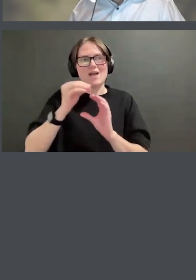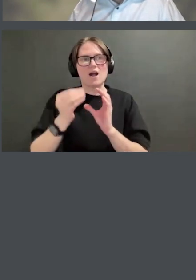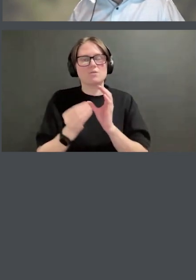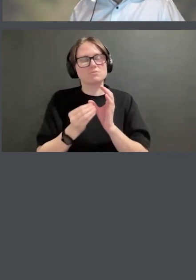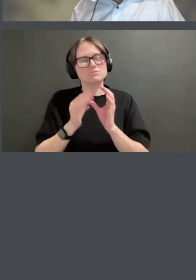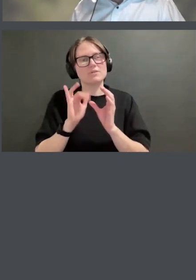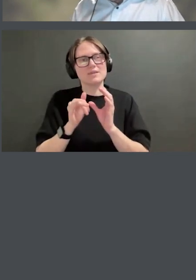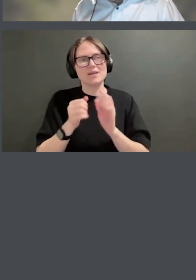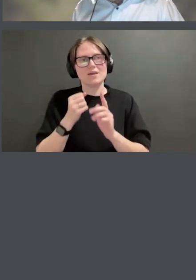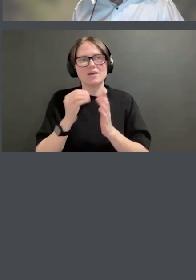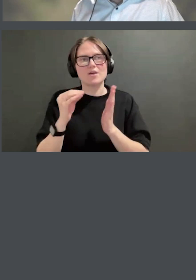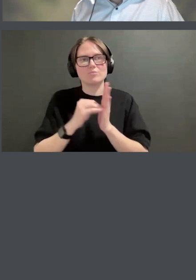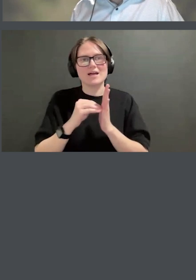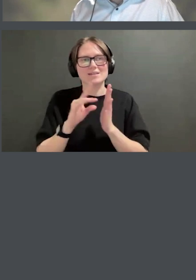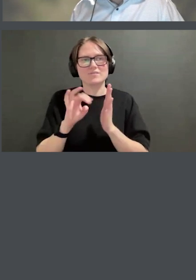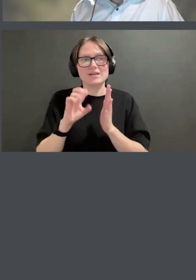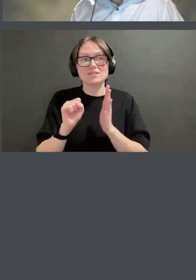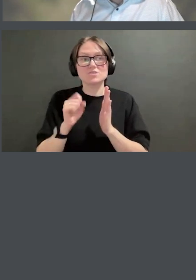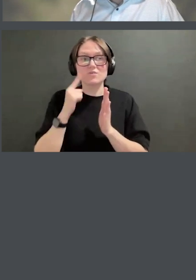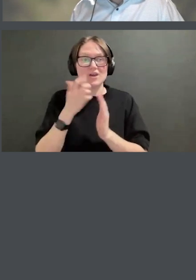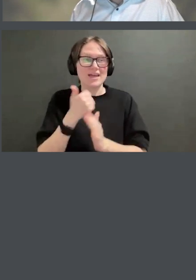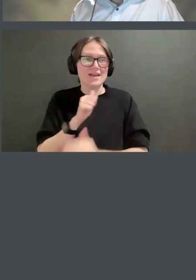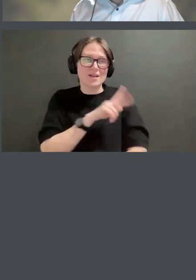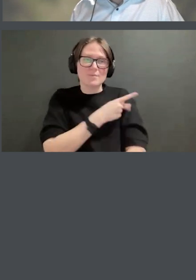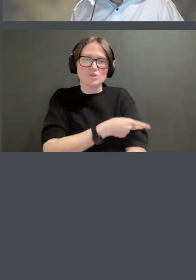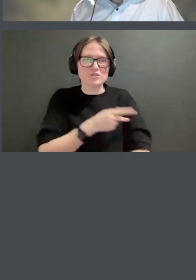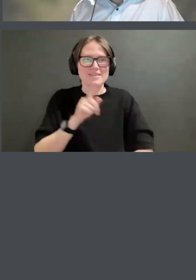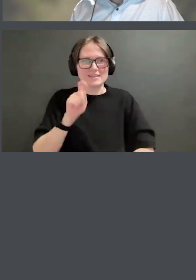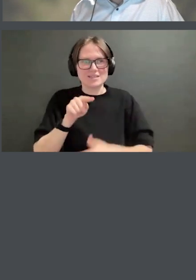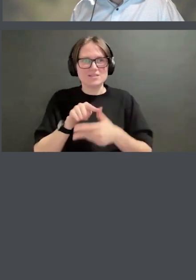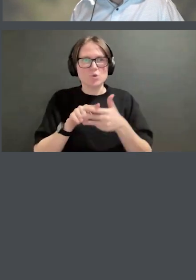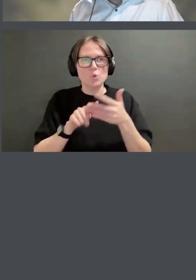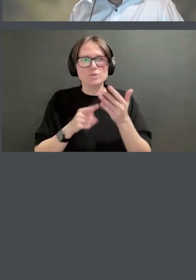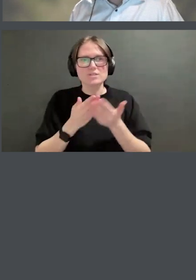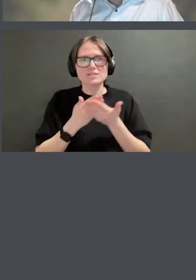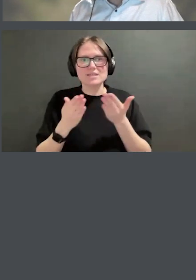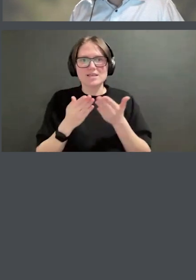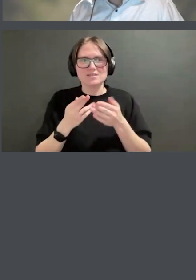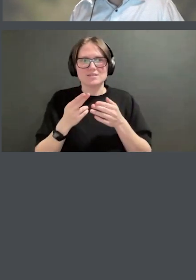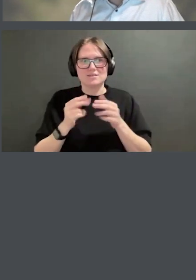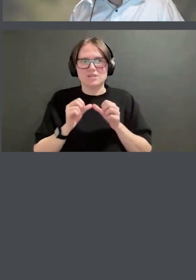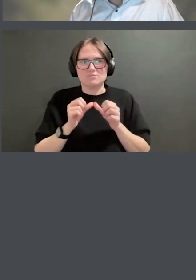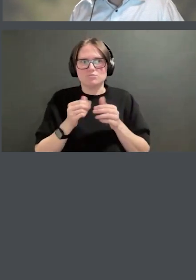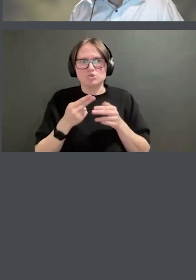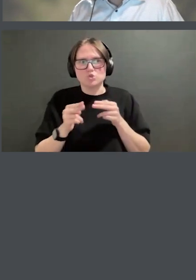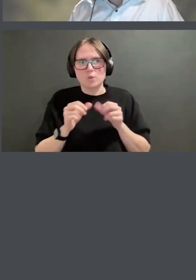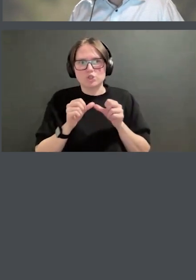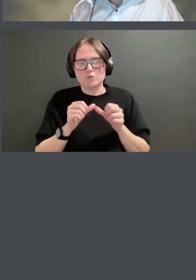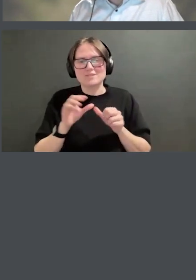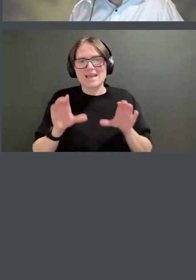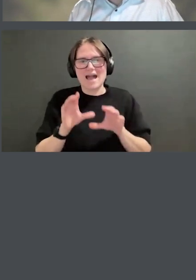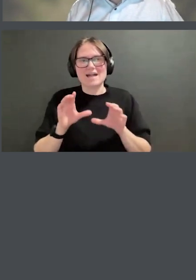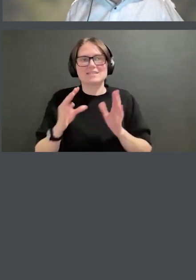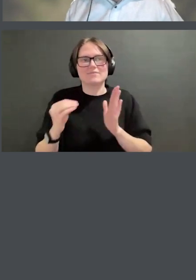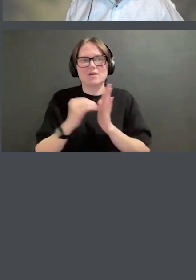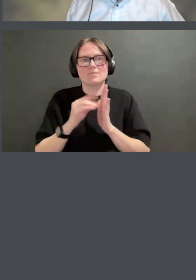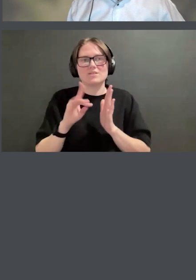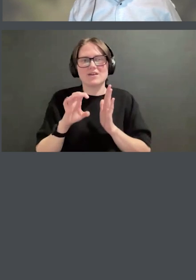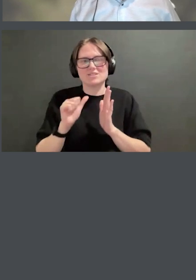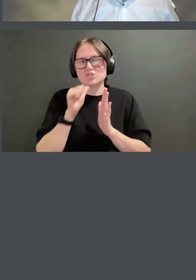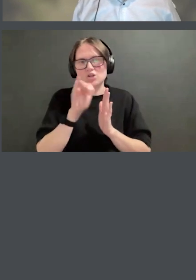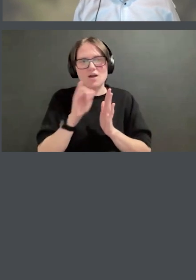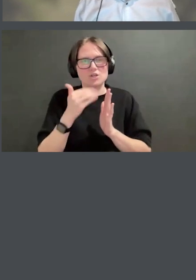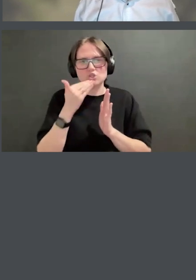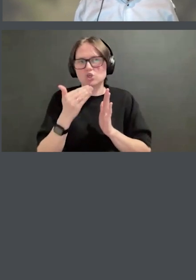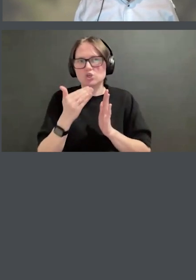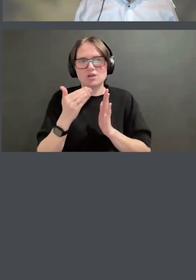for patients who are going to need these things in their short term, the active implanted devices are not going to be as good of